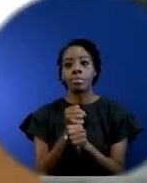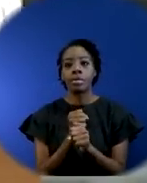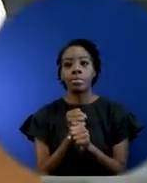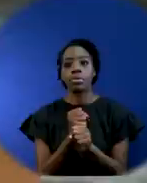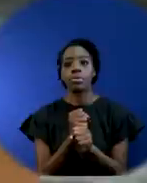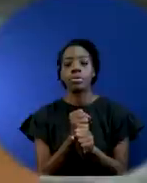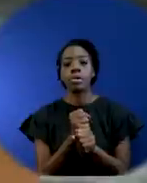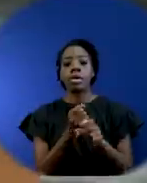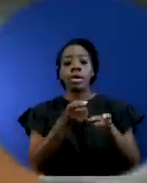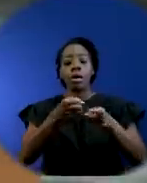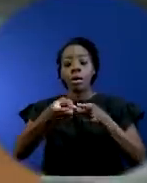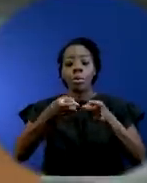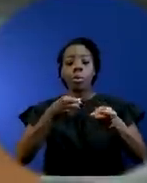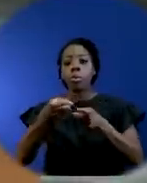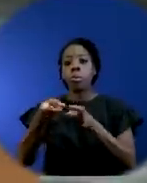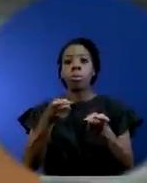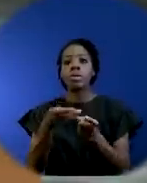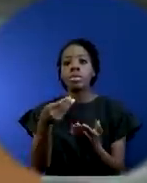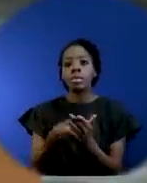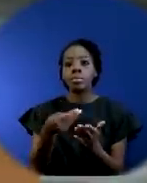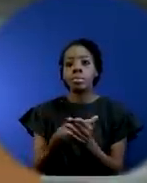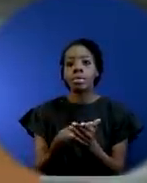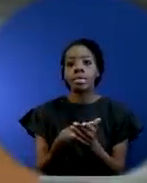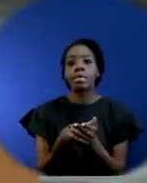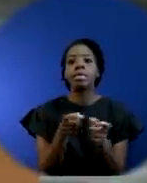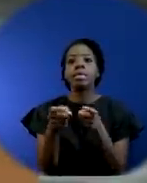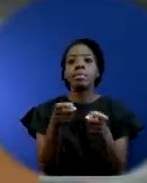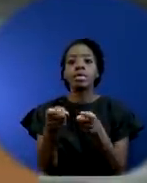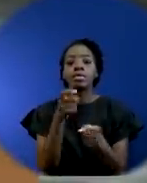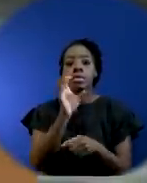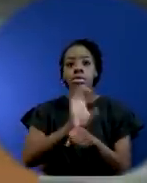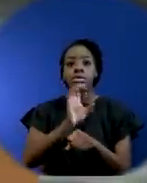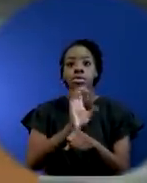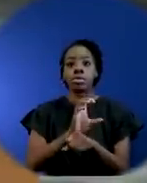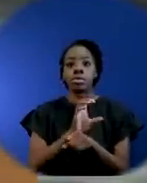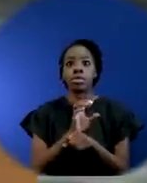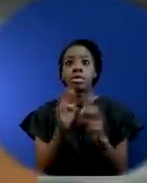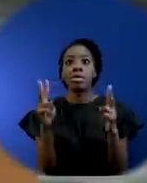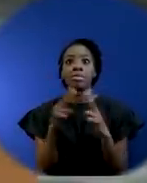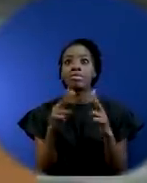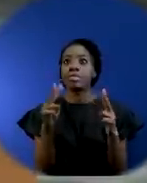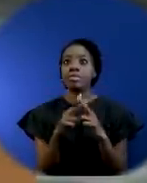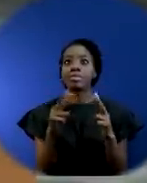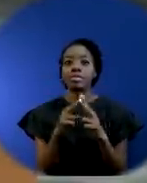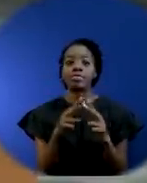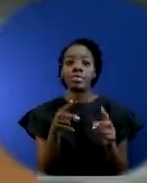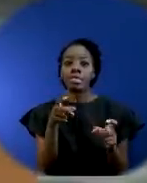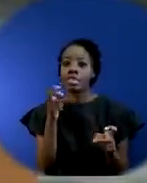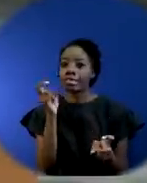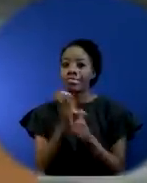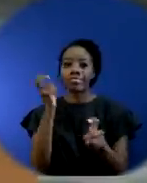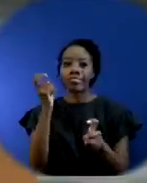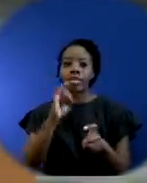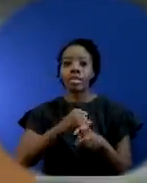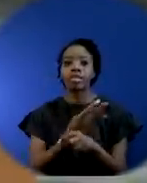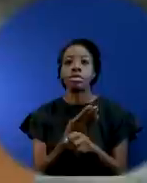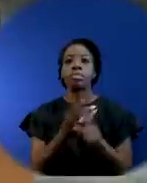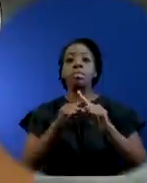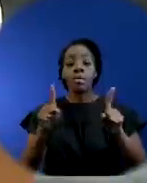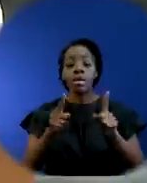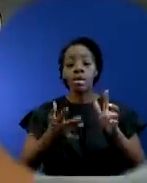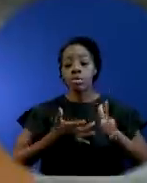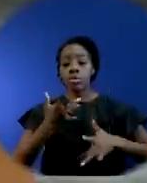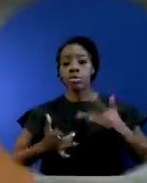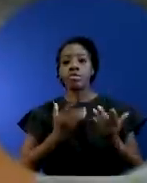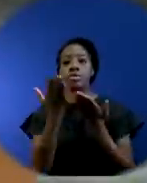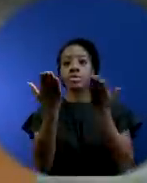the fiscal management of Wheeler Avenue Baptist Church, and they do so with excellence. They have a very tedious job, but we're grateful that they serve